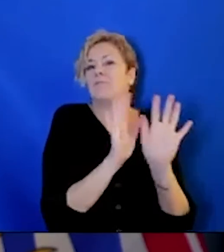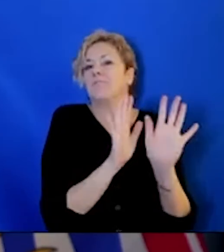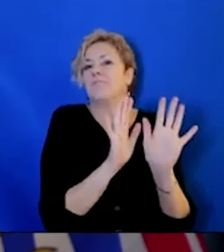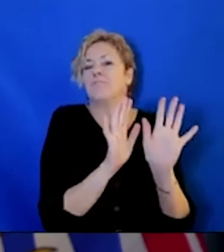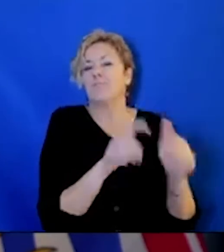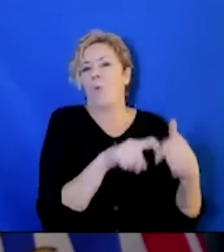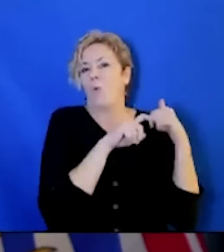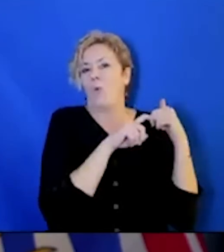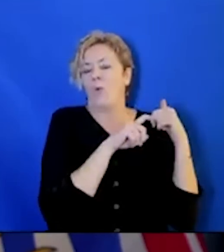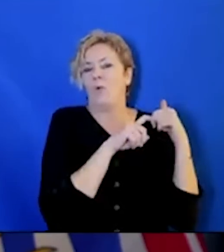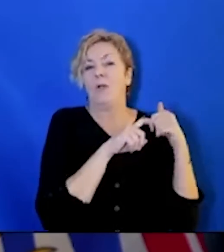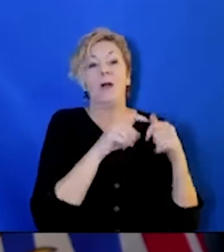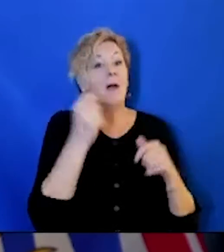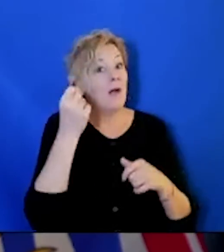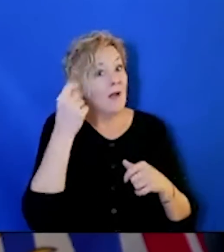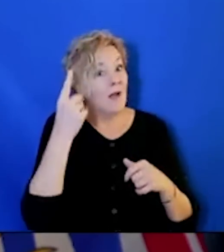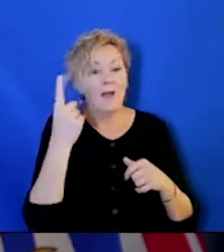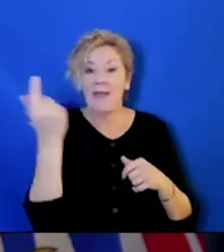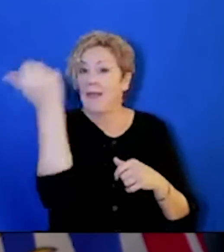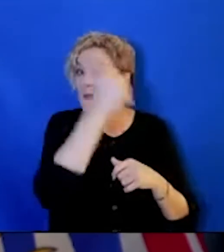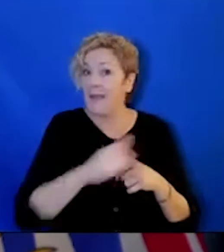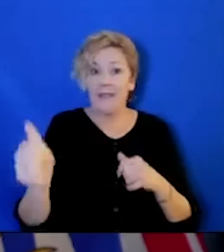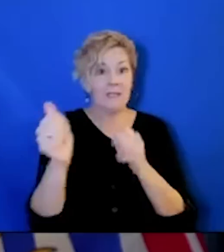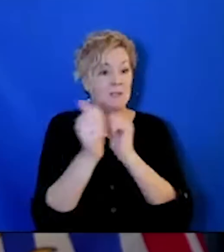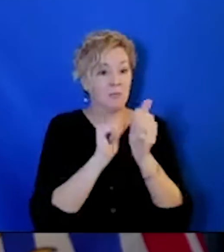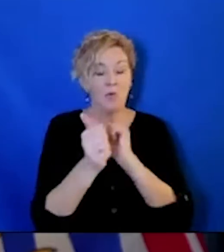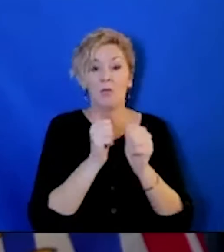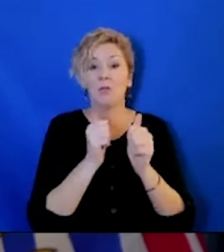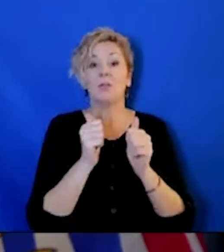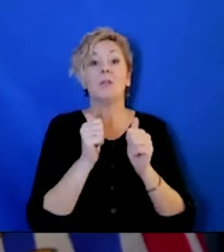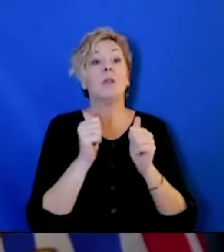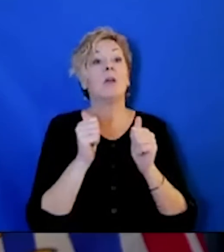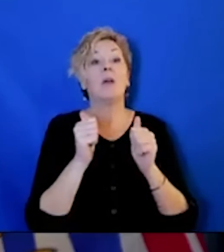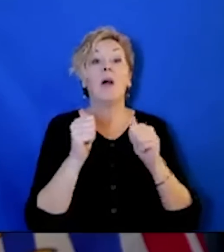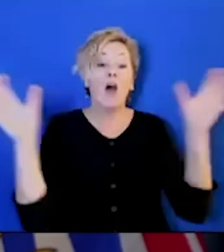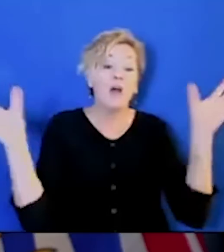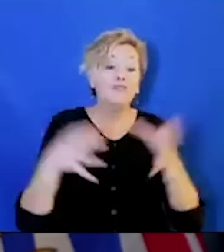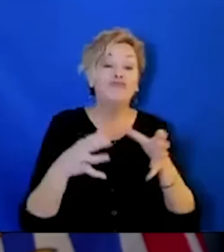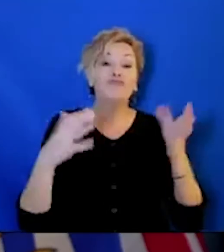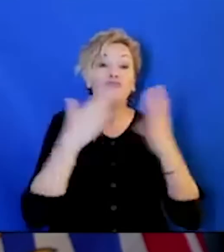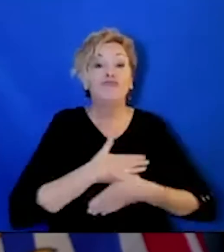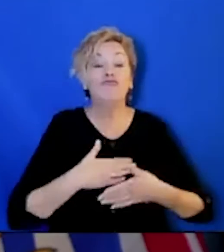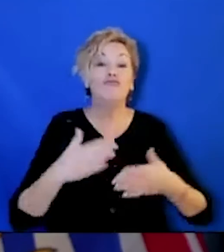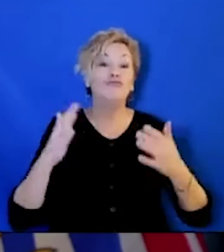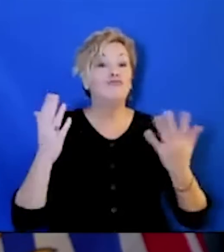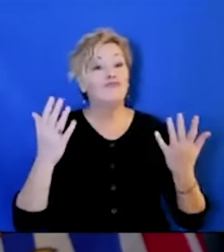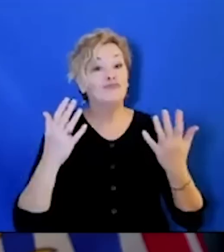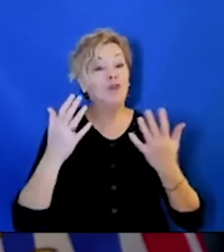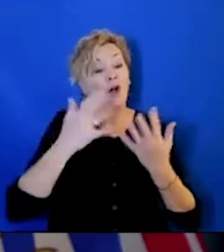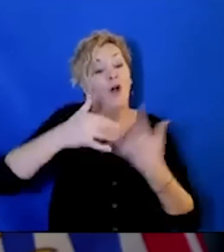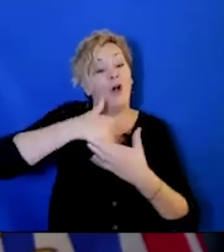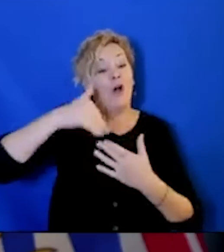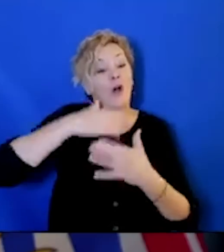to. We need to think about, for those contact sports that are being played indoors, we need to go back to what we